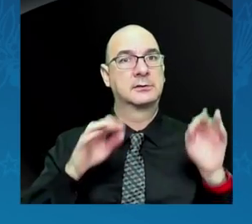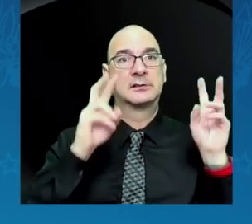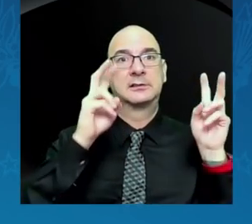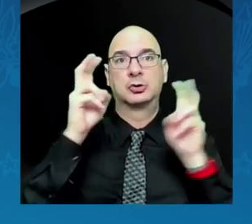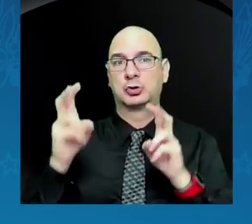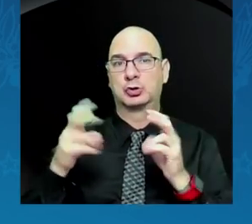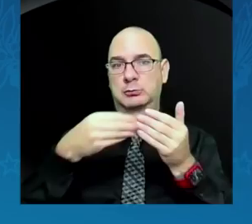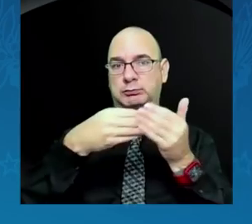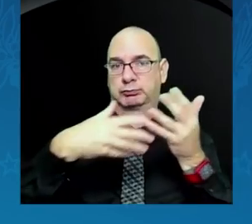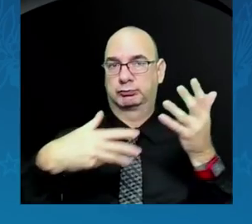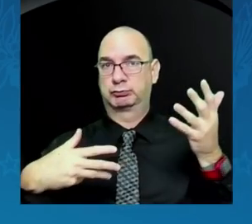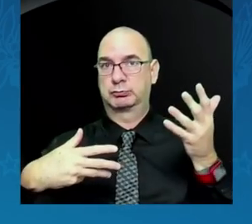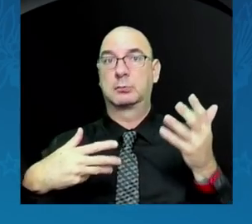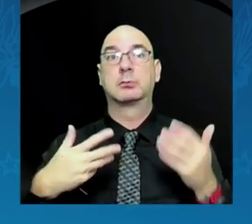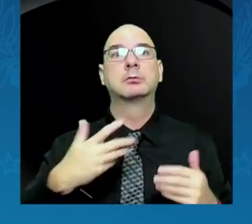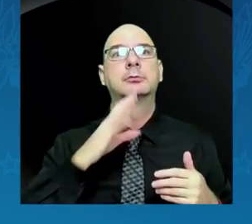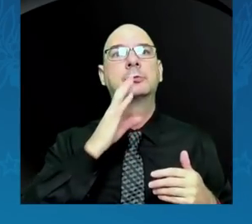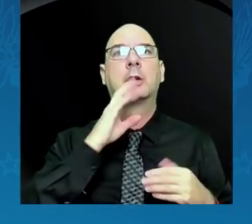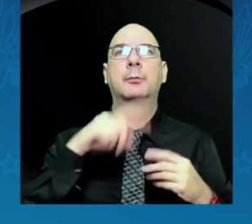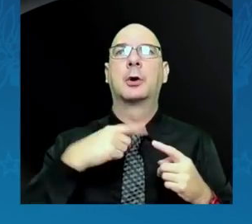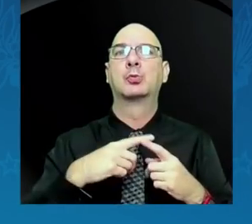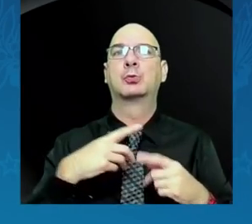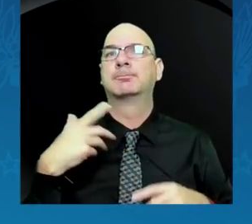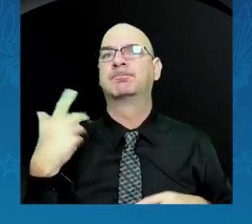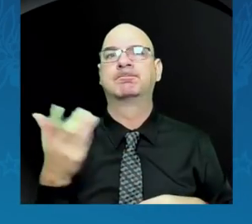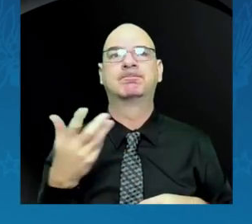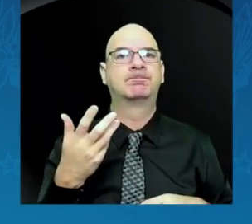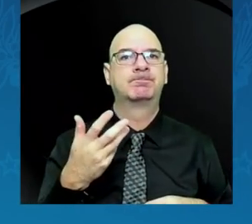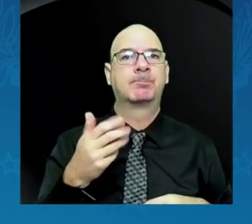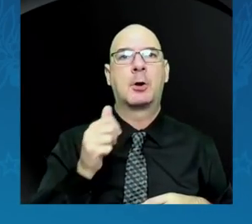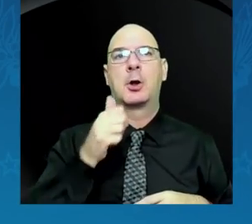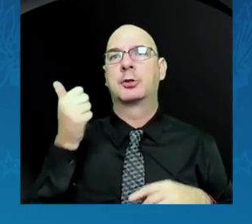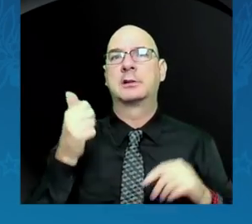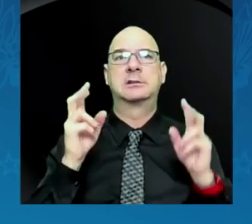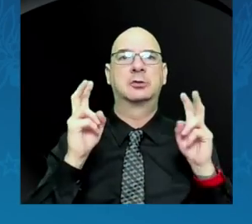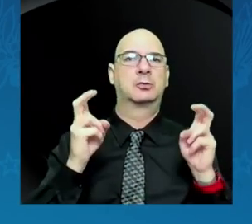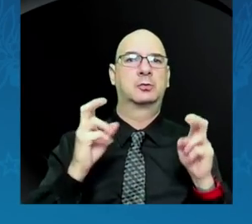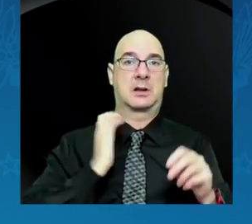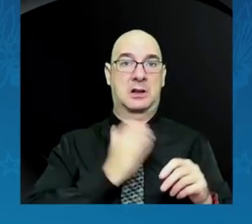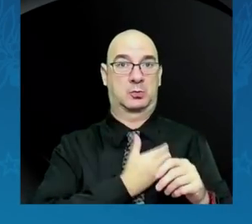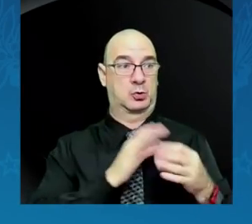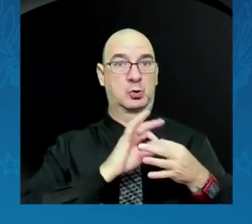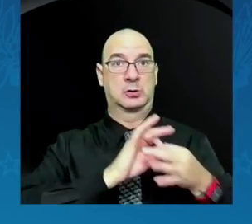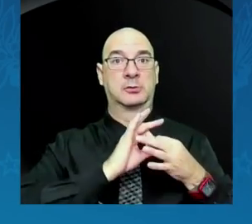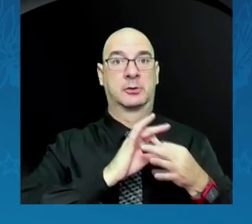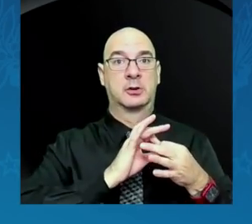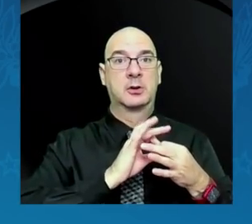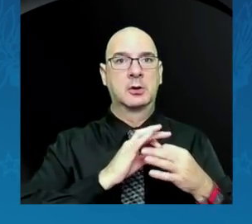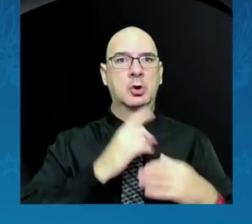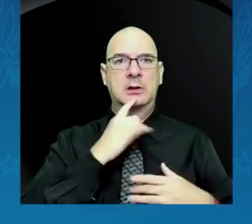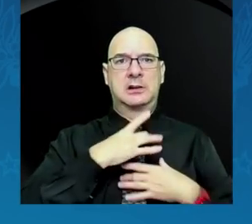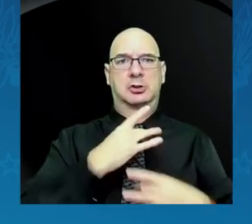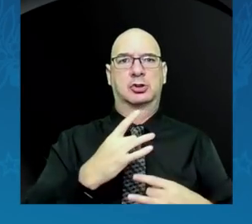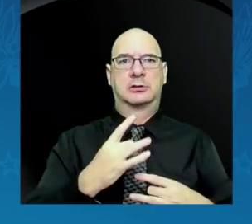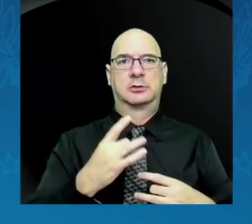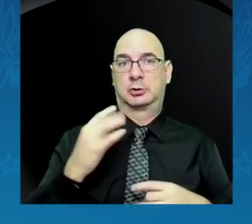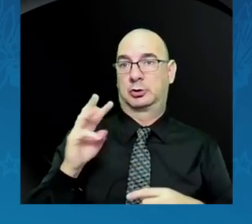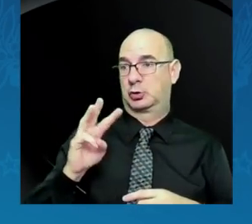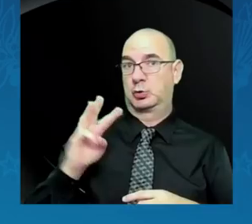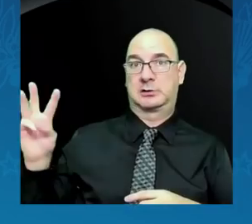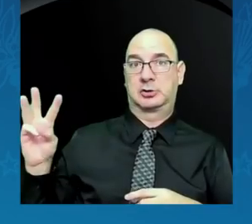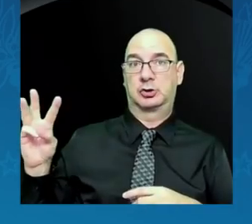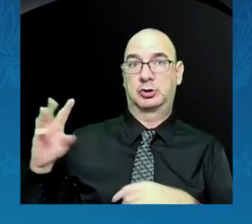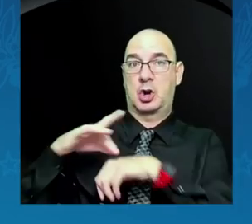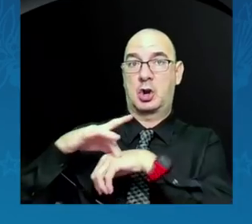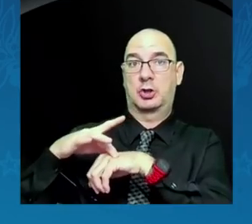example, our mutual interest in the Western Hemisphere, and issues that